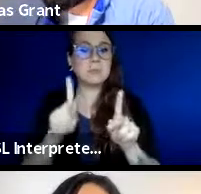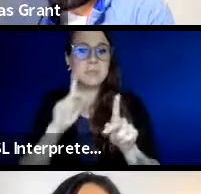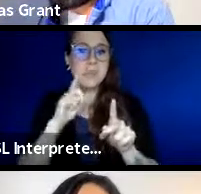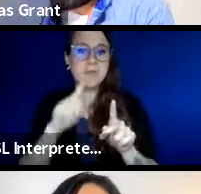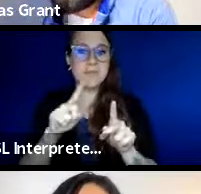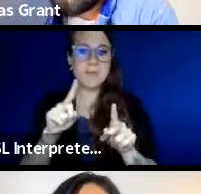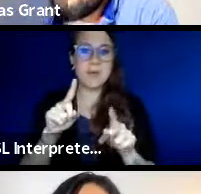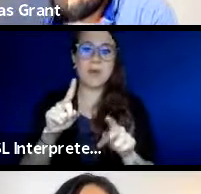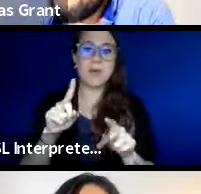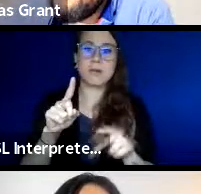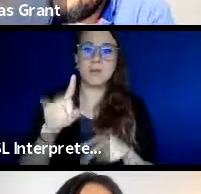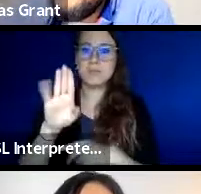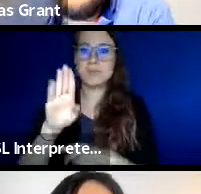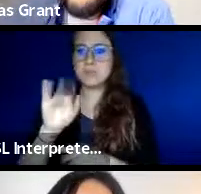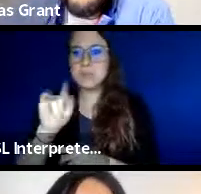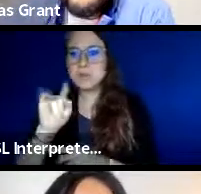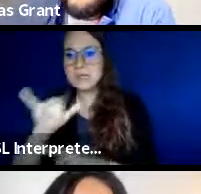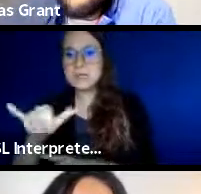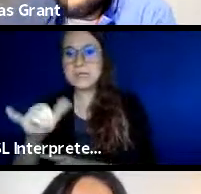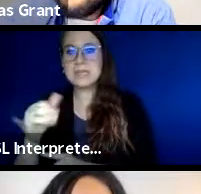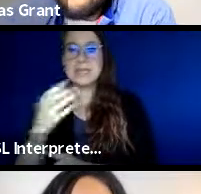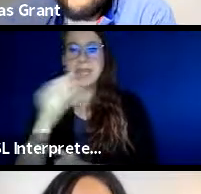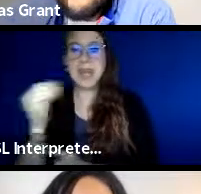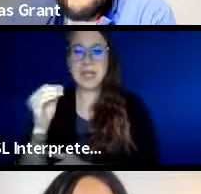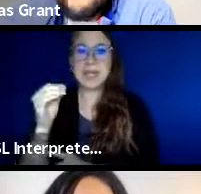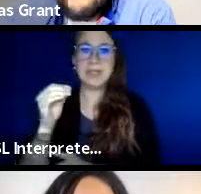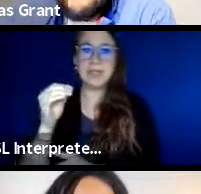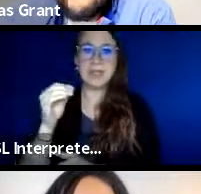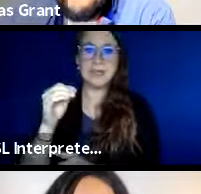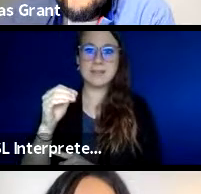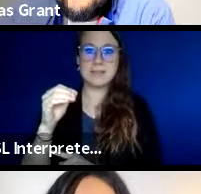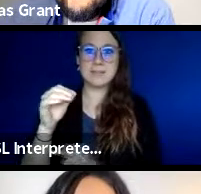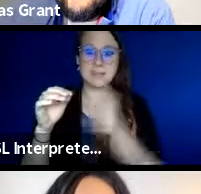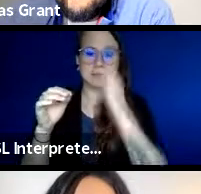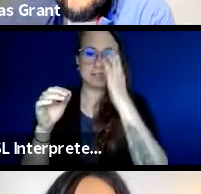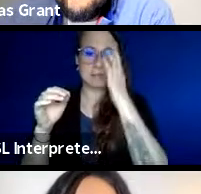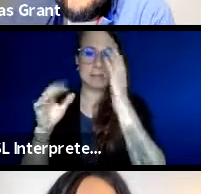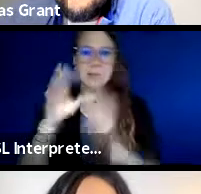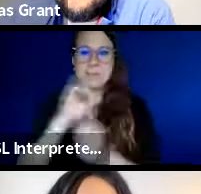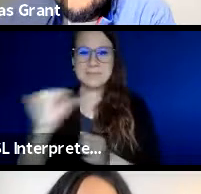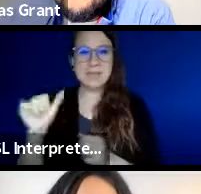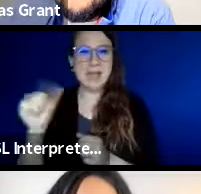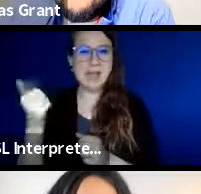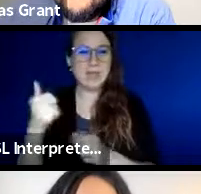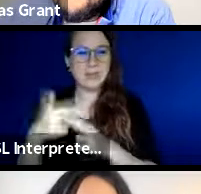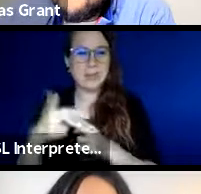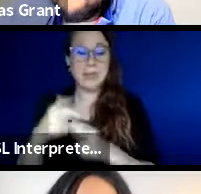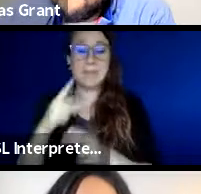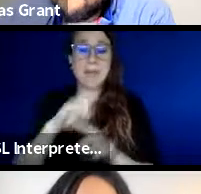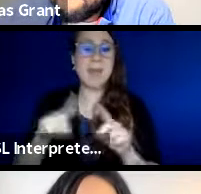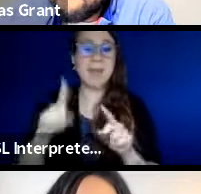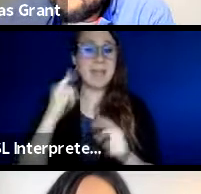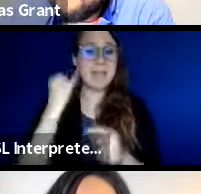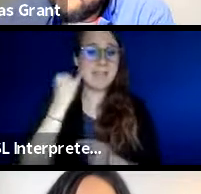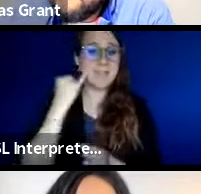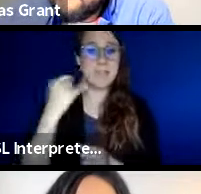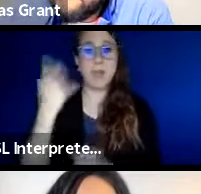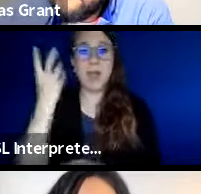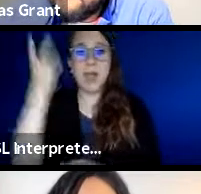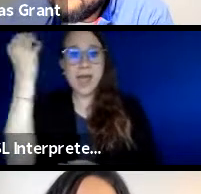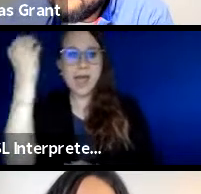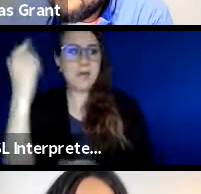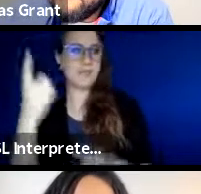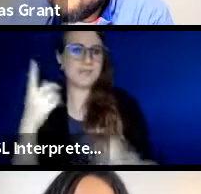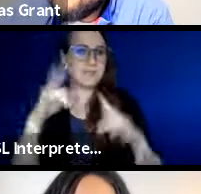hard. Thank you, guys. I see them very often. You know, when I'm out and you're out at the same time, I like